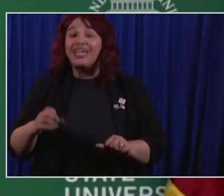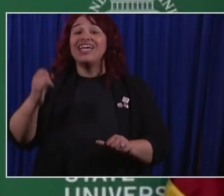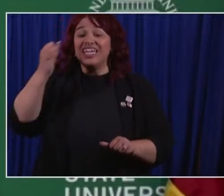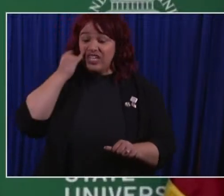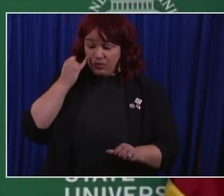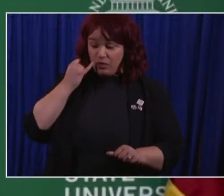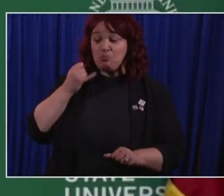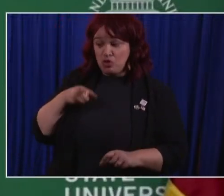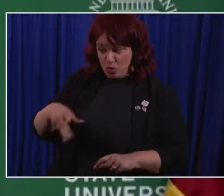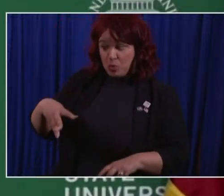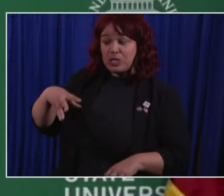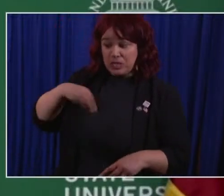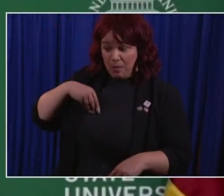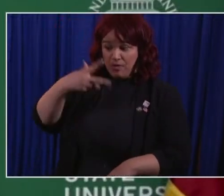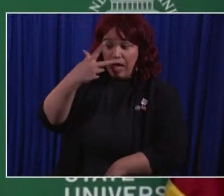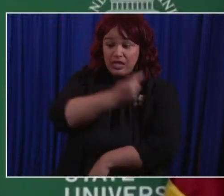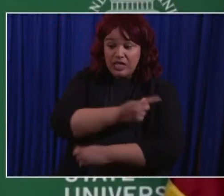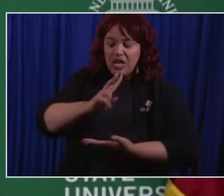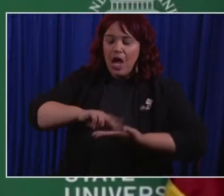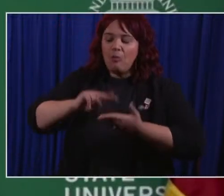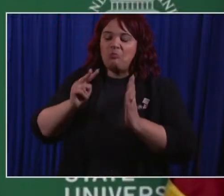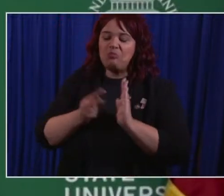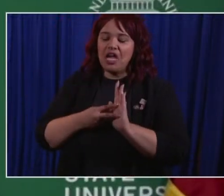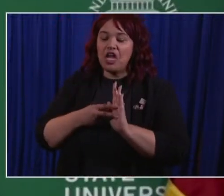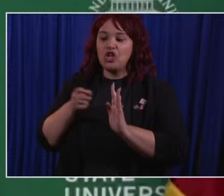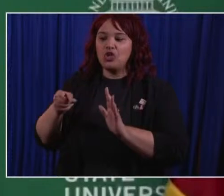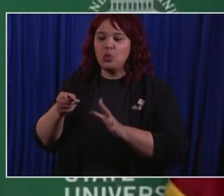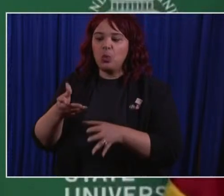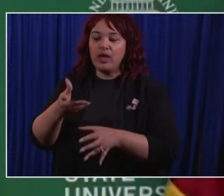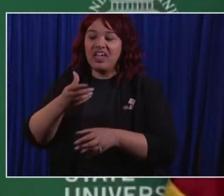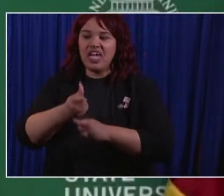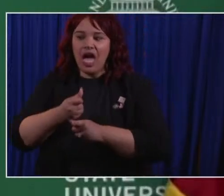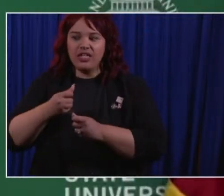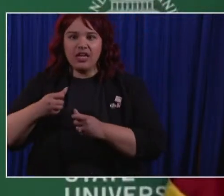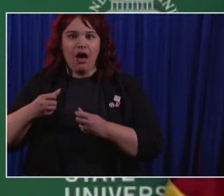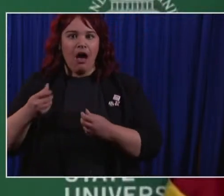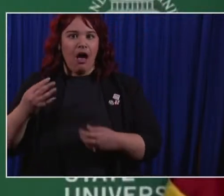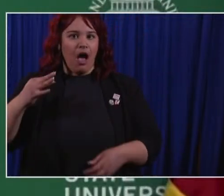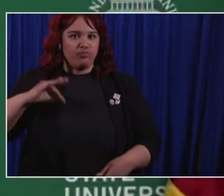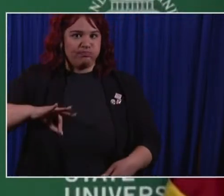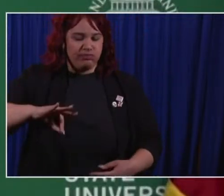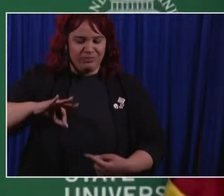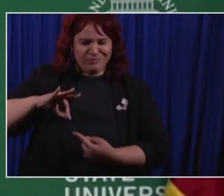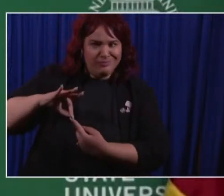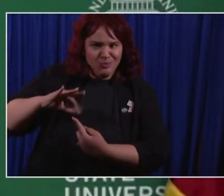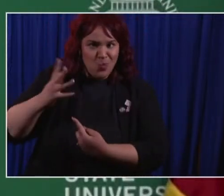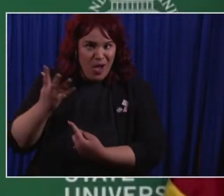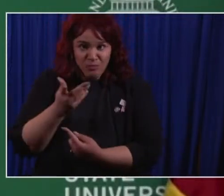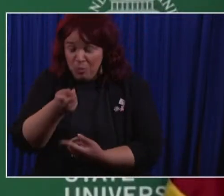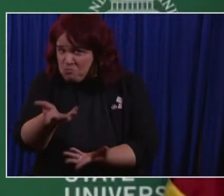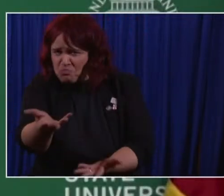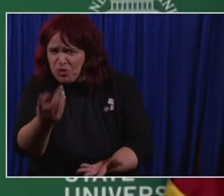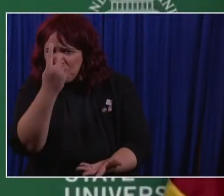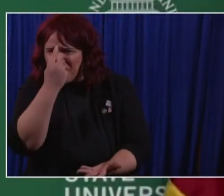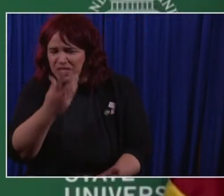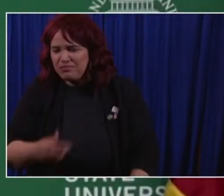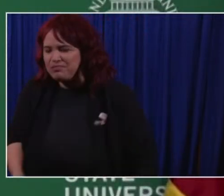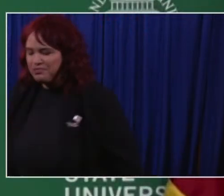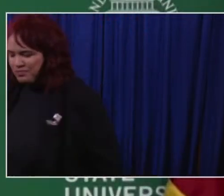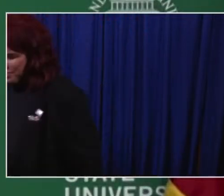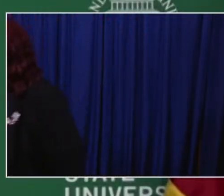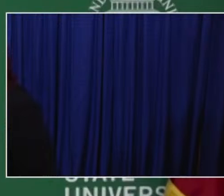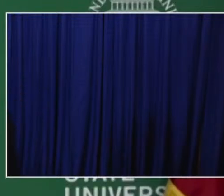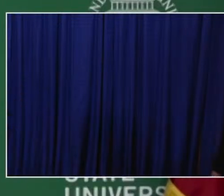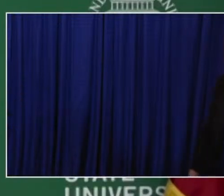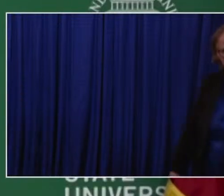Something else. What else could be done? Jim, I'm asking myself that question and asking my team every single day, what else can we